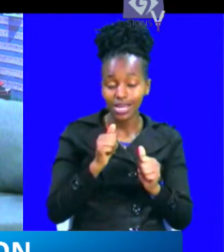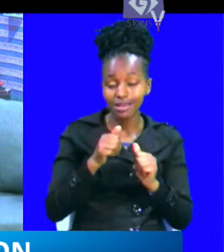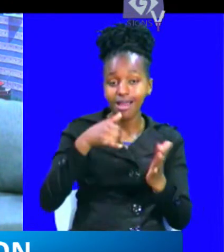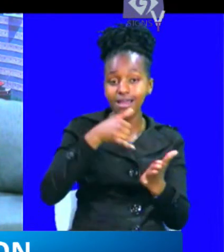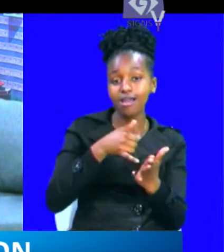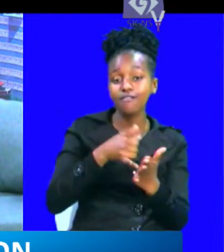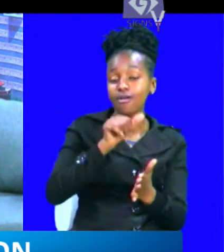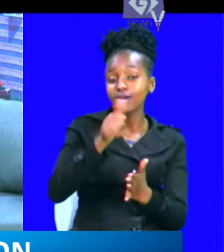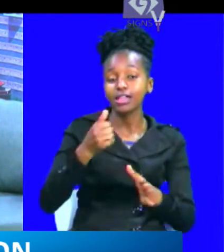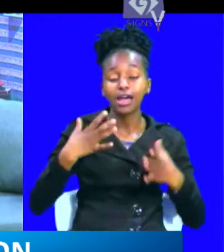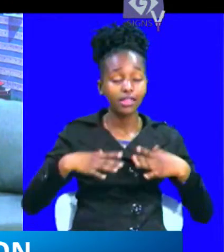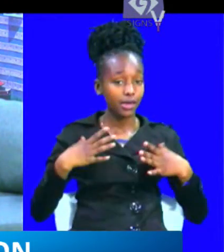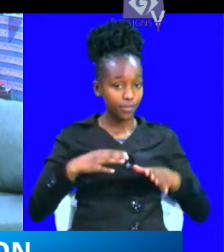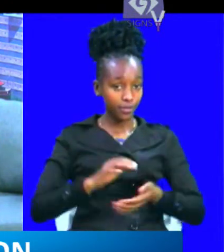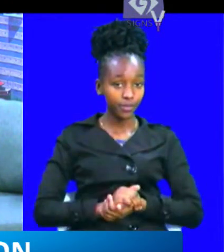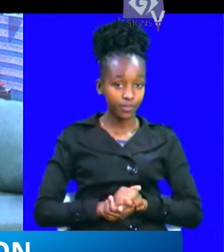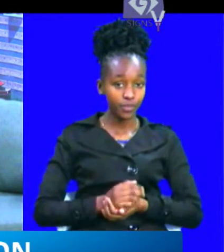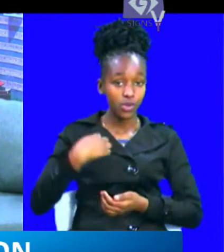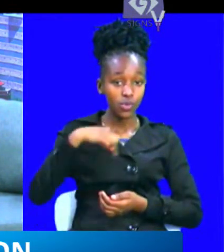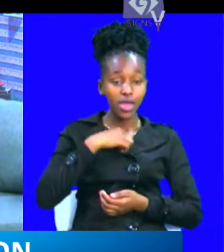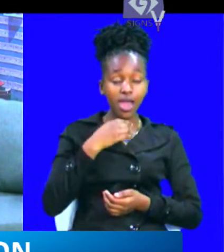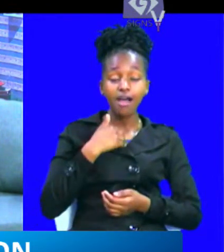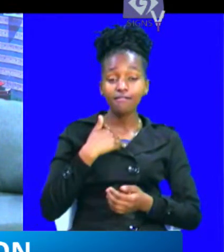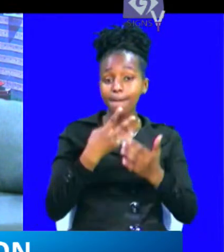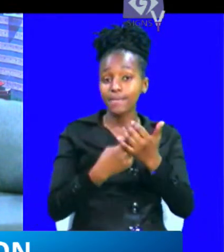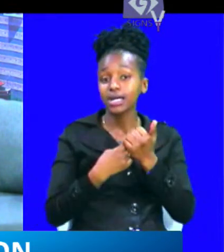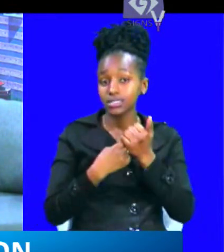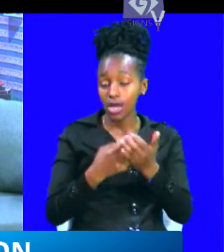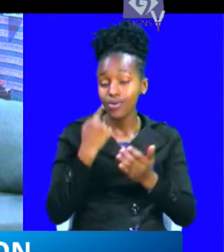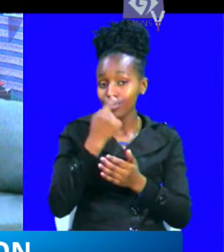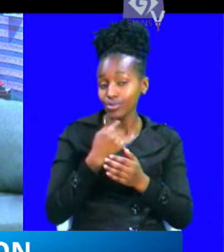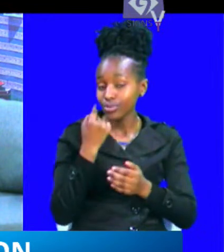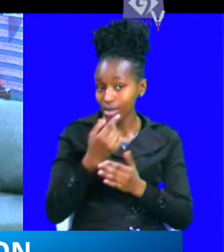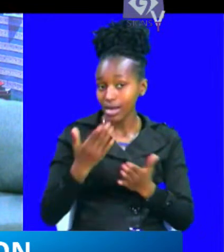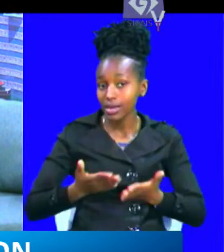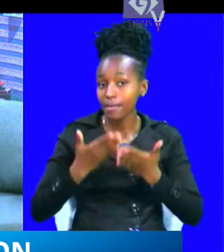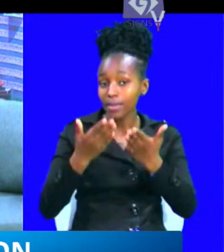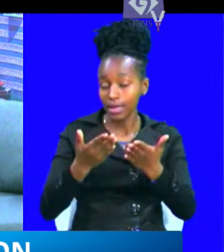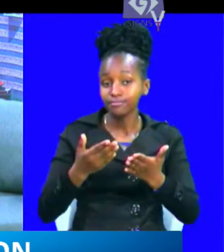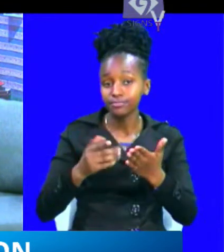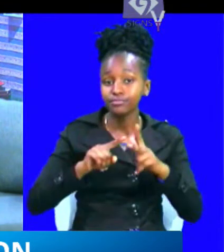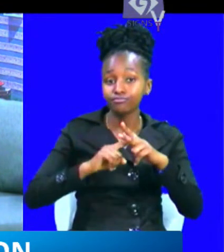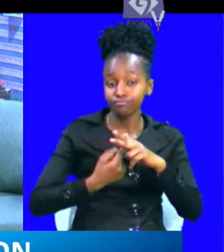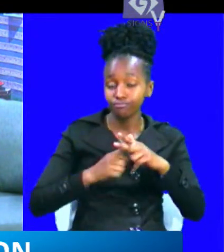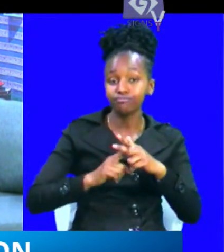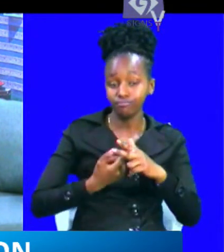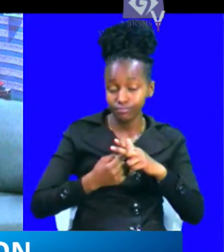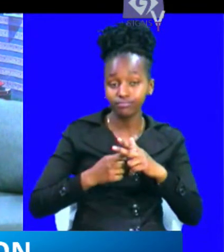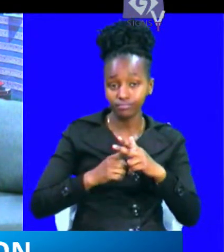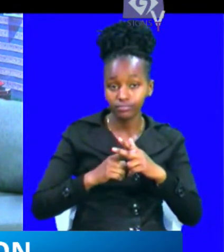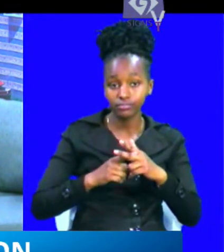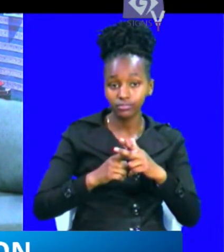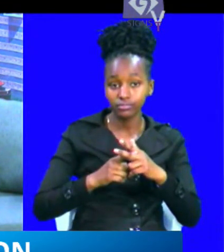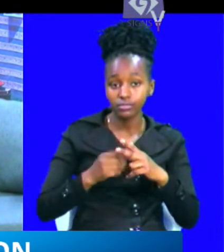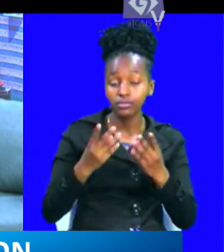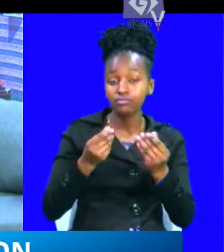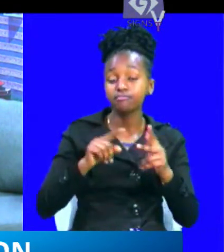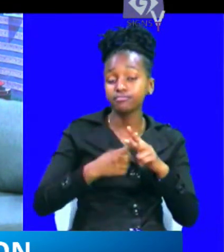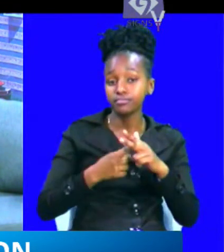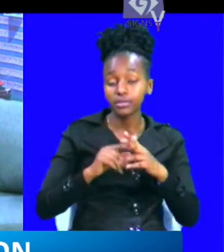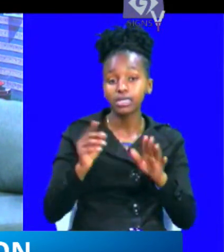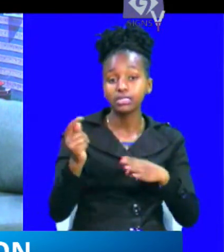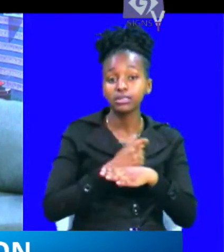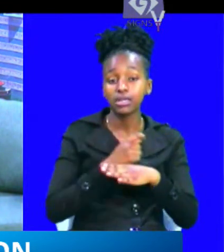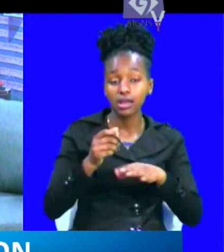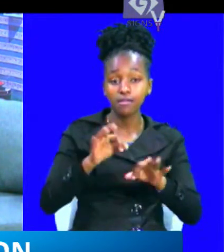in. So we do have a partner who's offering software engineer training Yes. for free. Yes. So